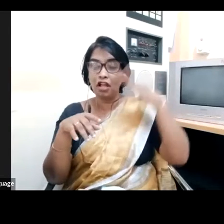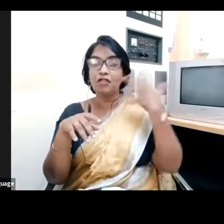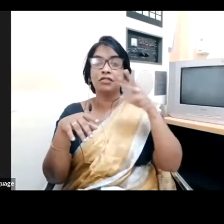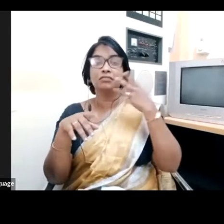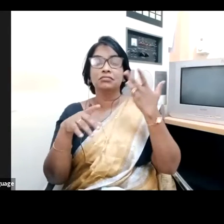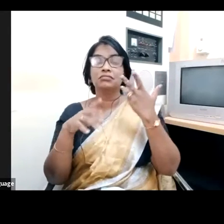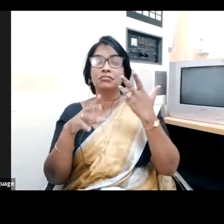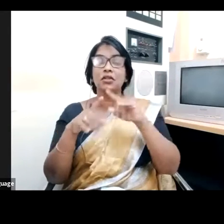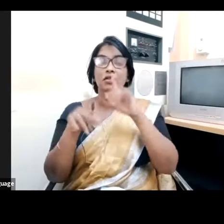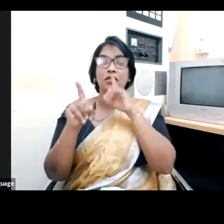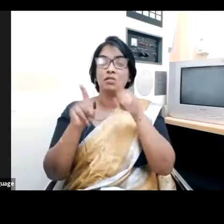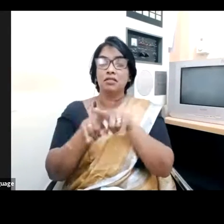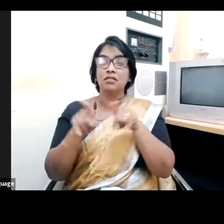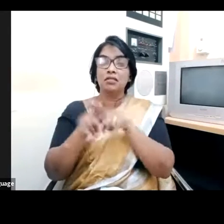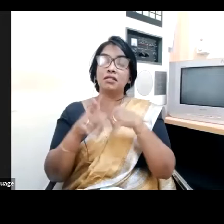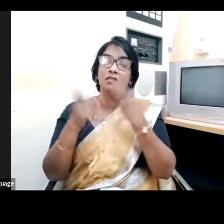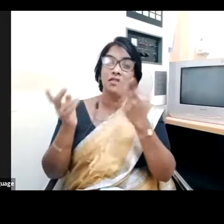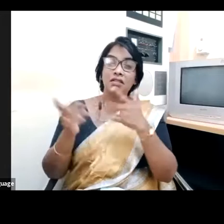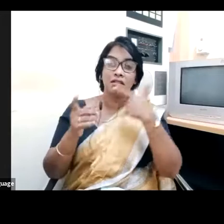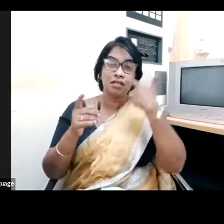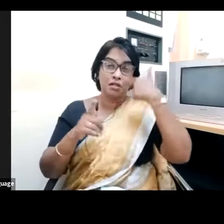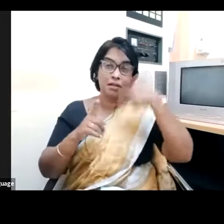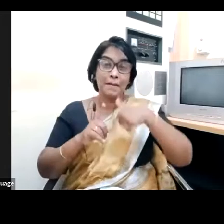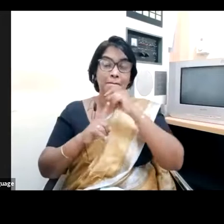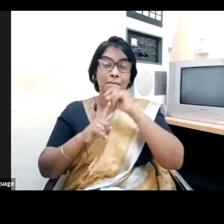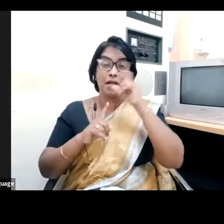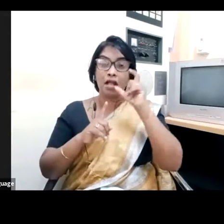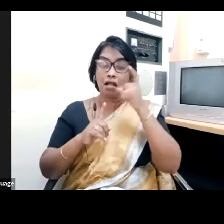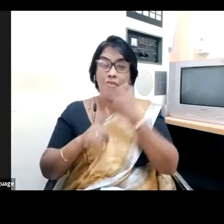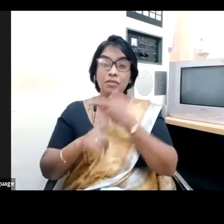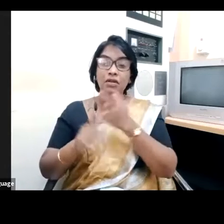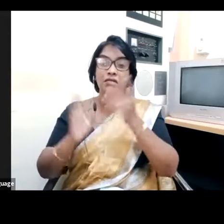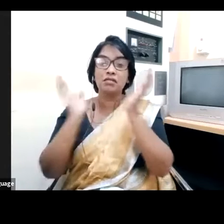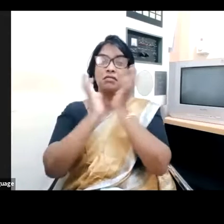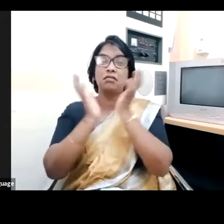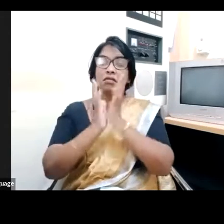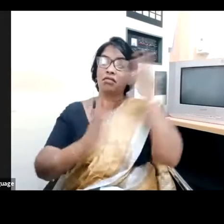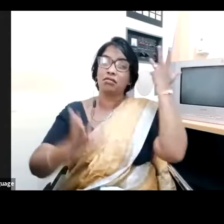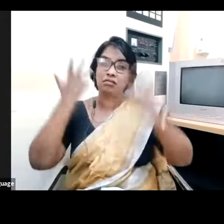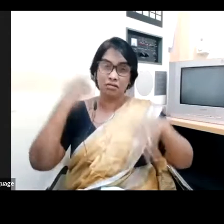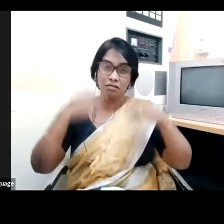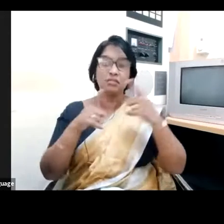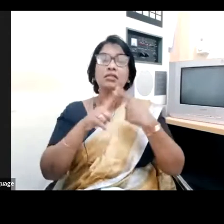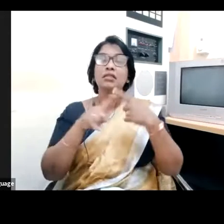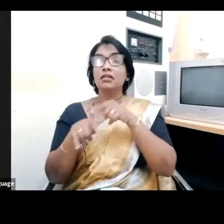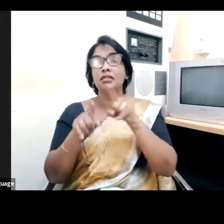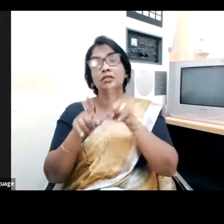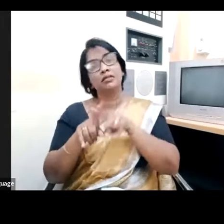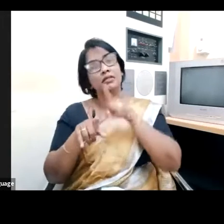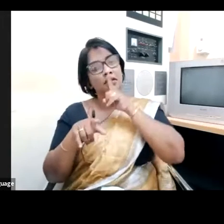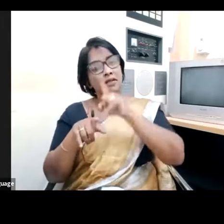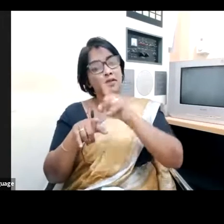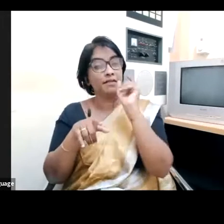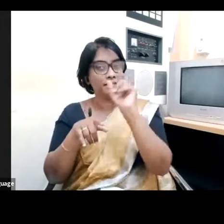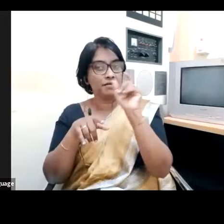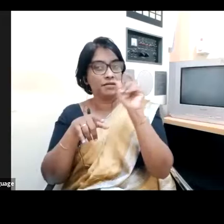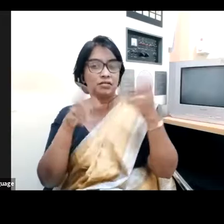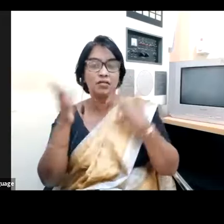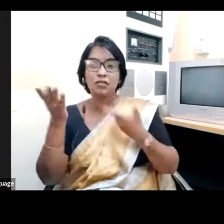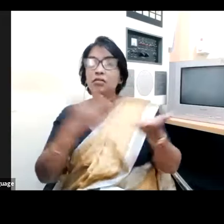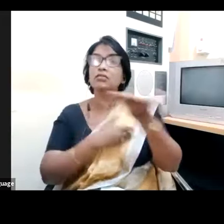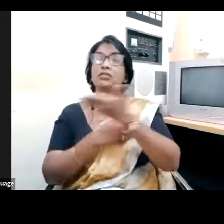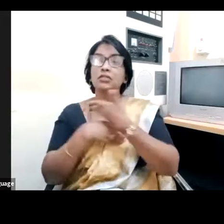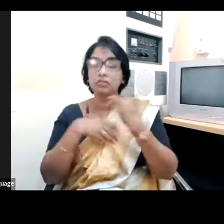with those few words of introduction, I'm hoping that every single one of you today are going to have 1 or